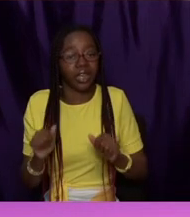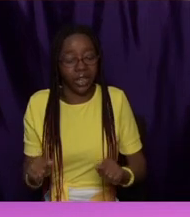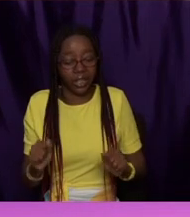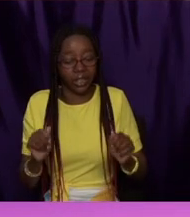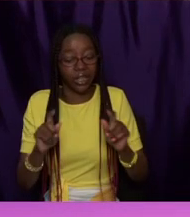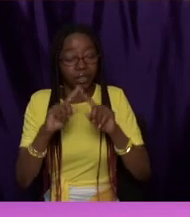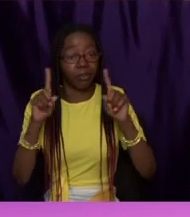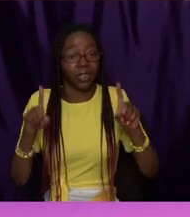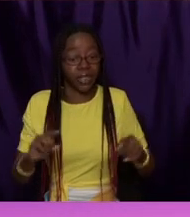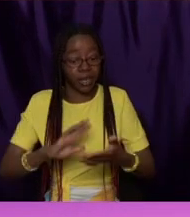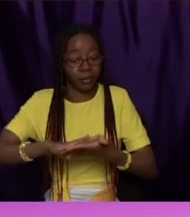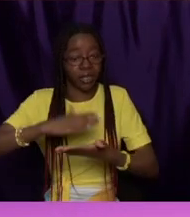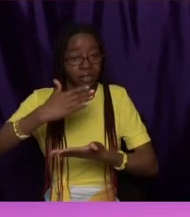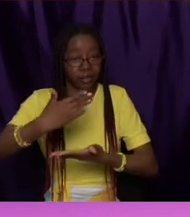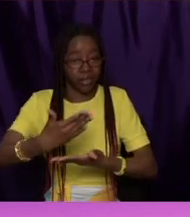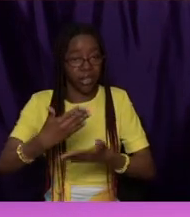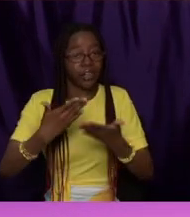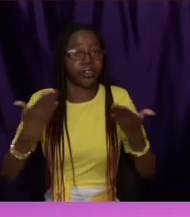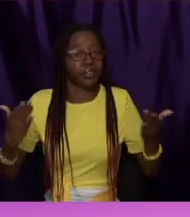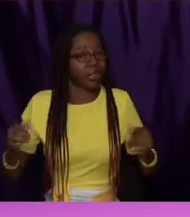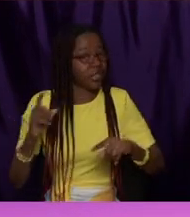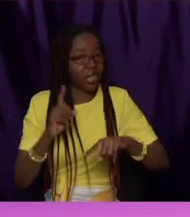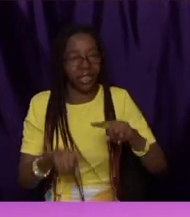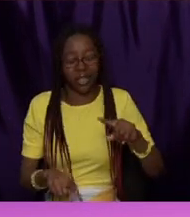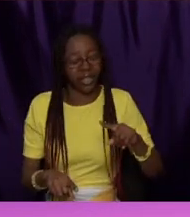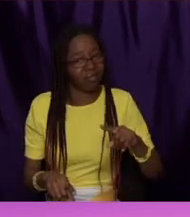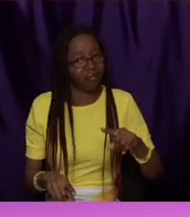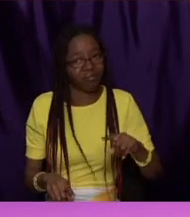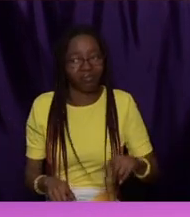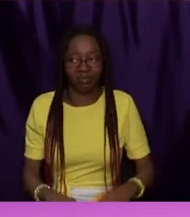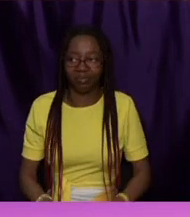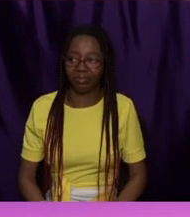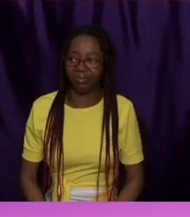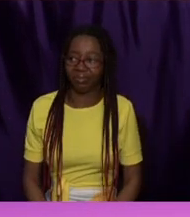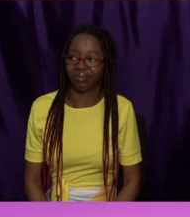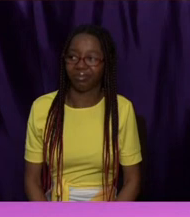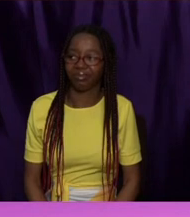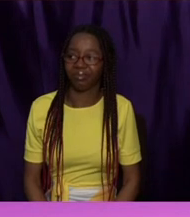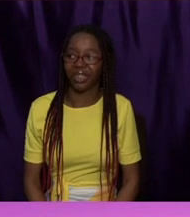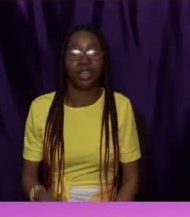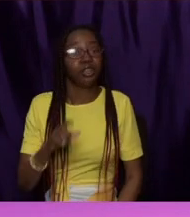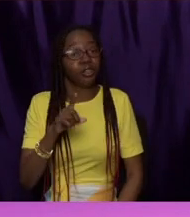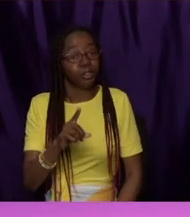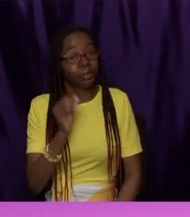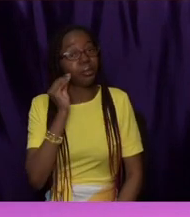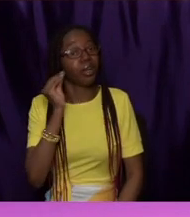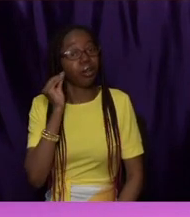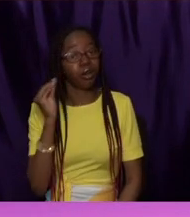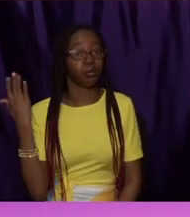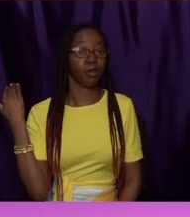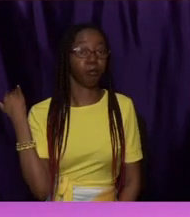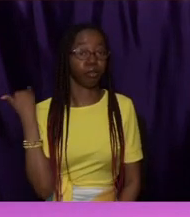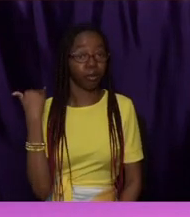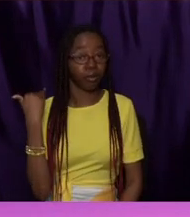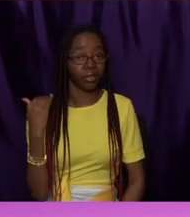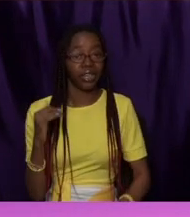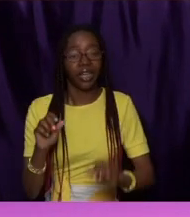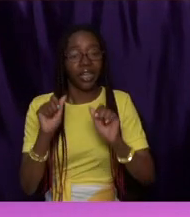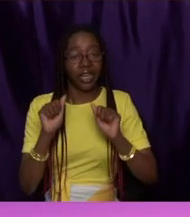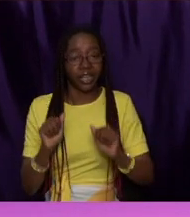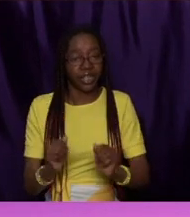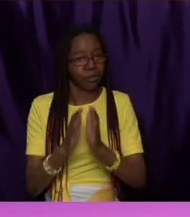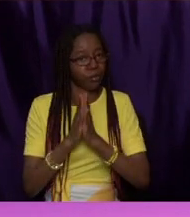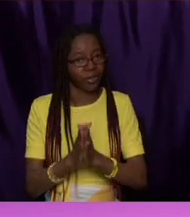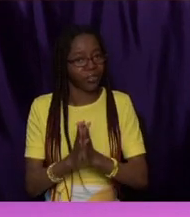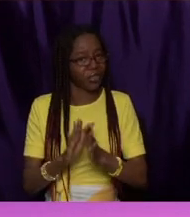tablet, and there's stuff that I can't. You at home and broke and can barely pray for your